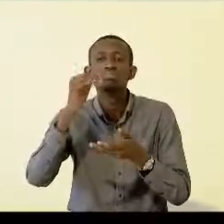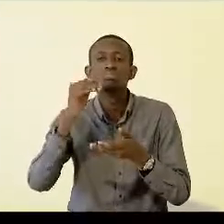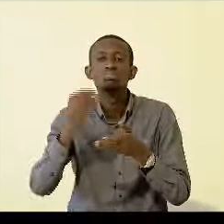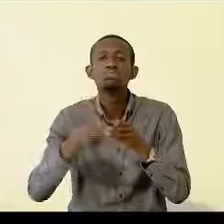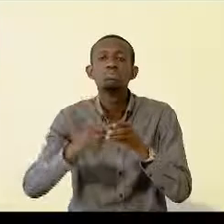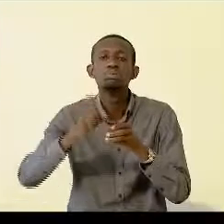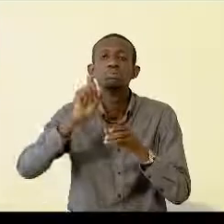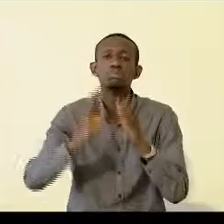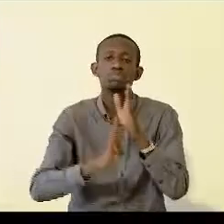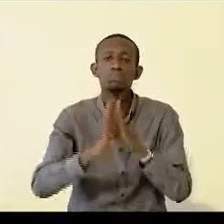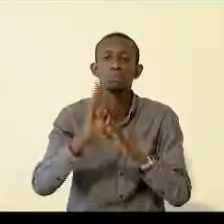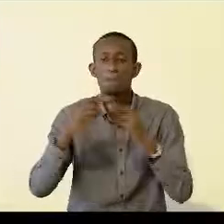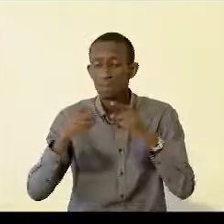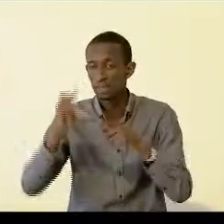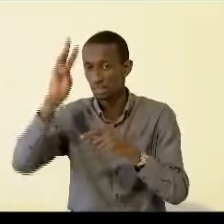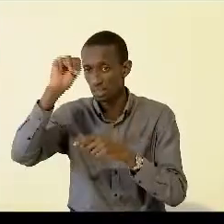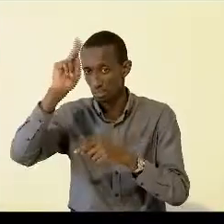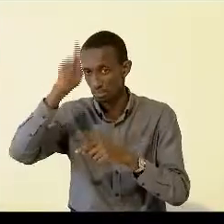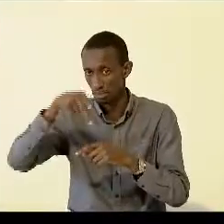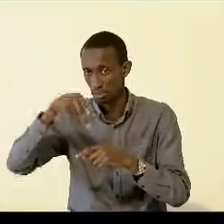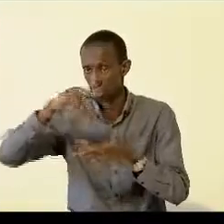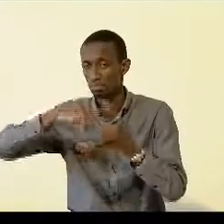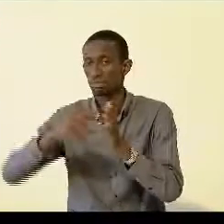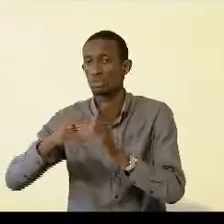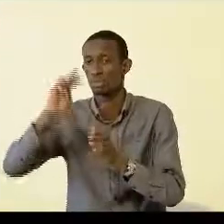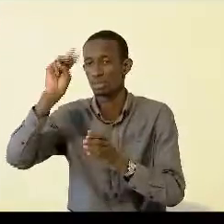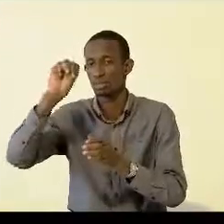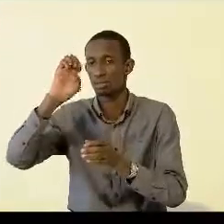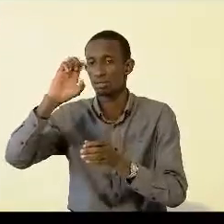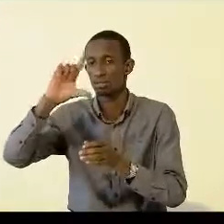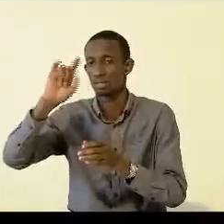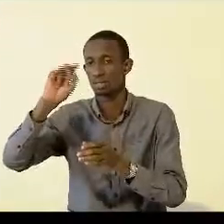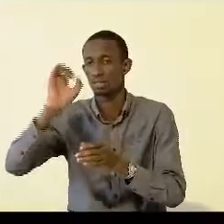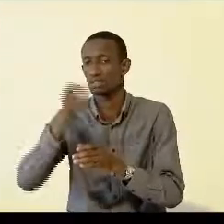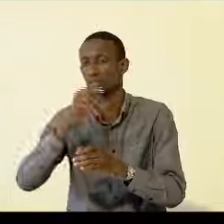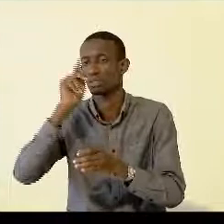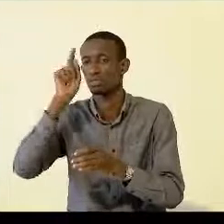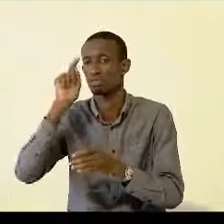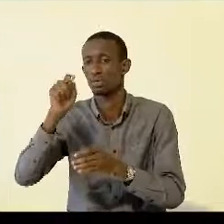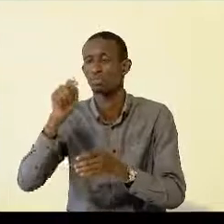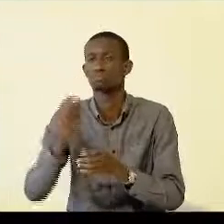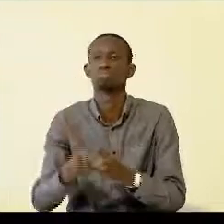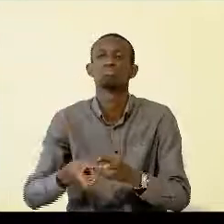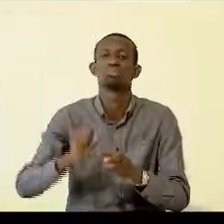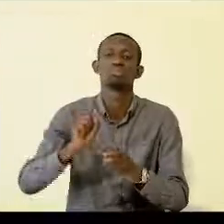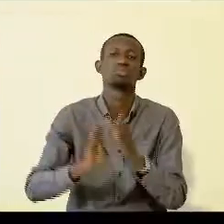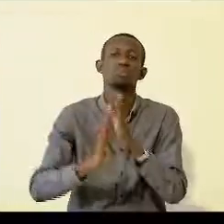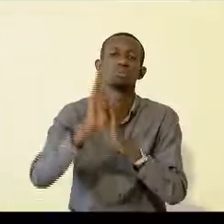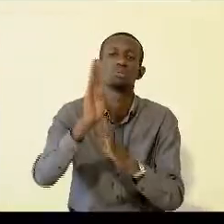point is decreasing. So let's go fast and explain why it is like that.